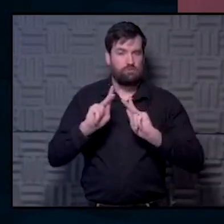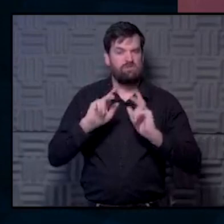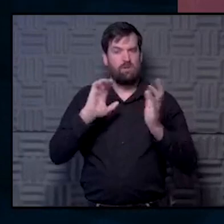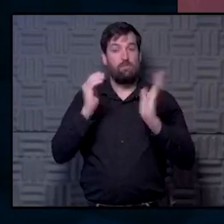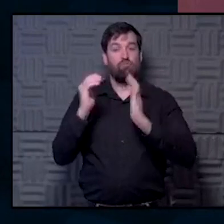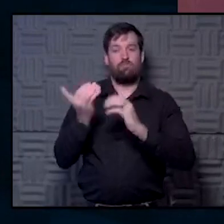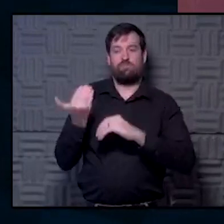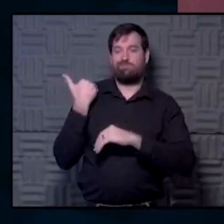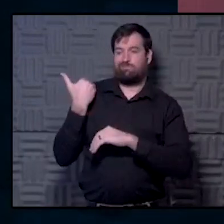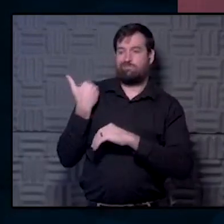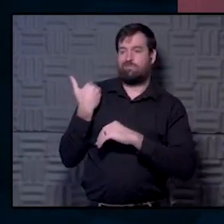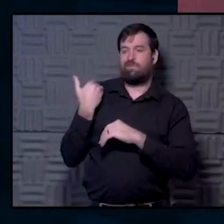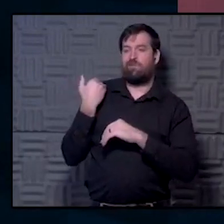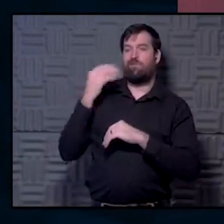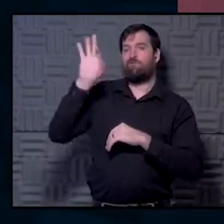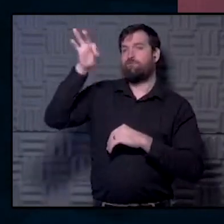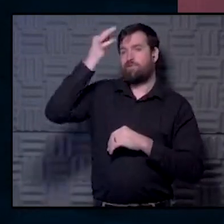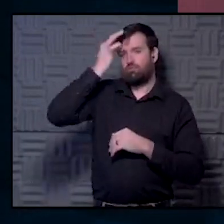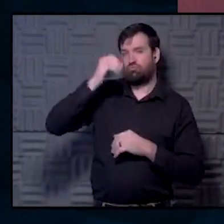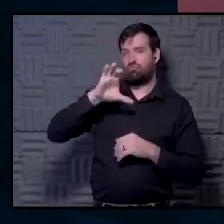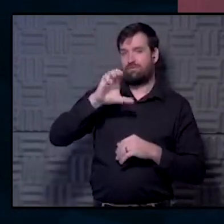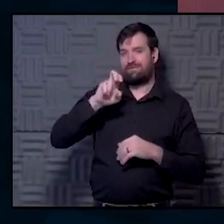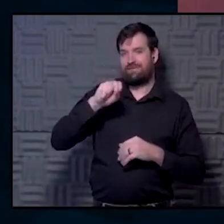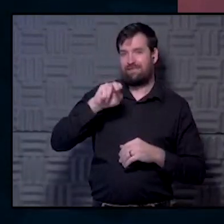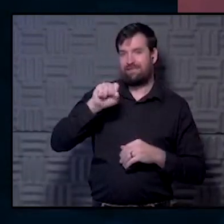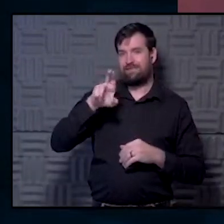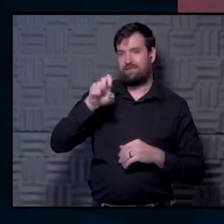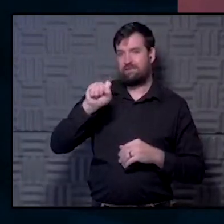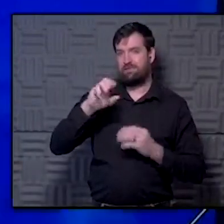official federal population number.